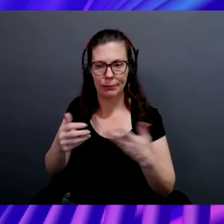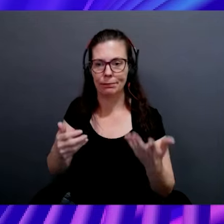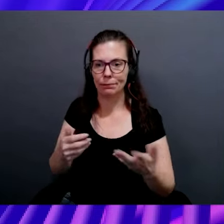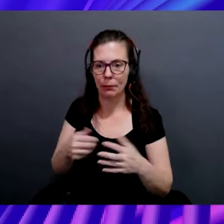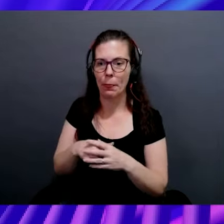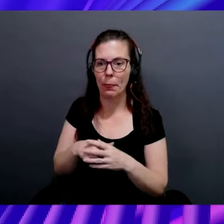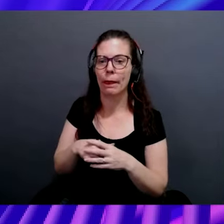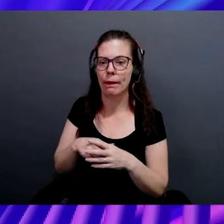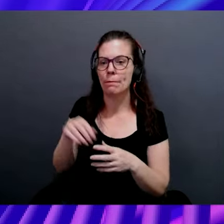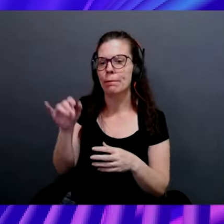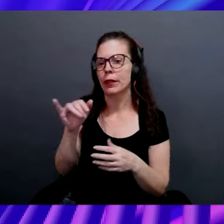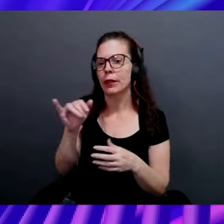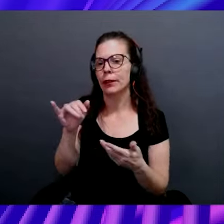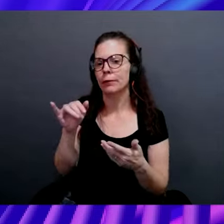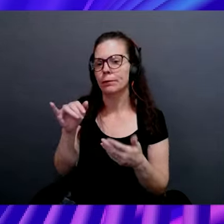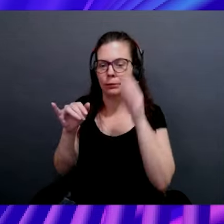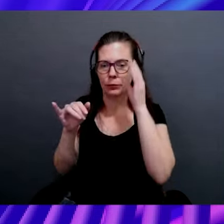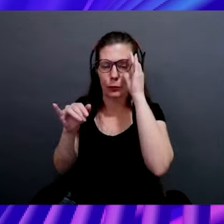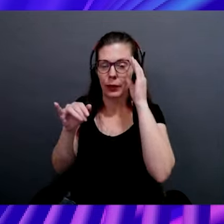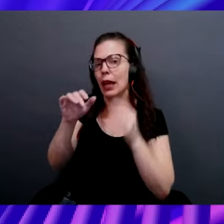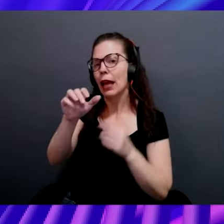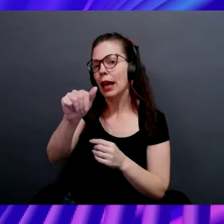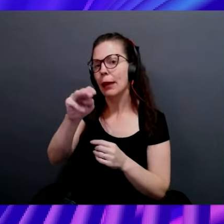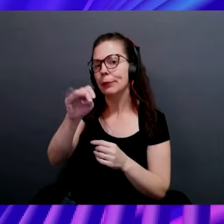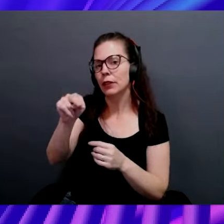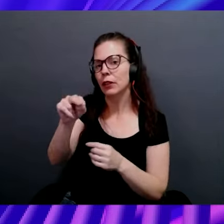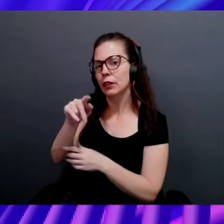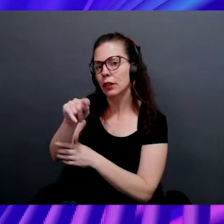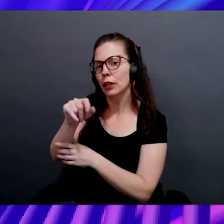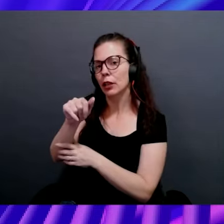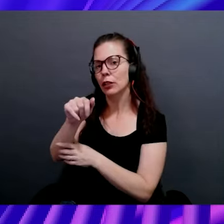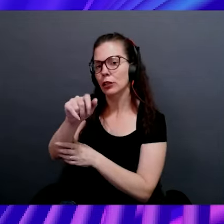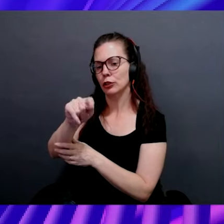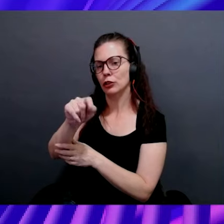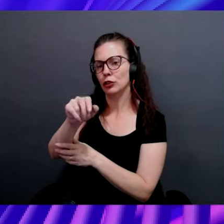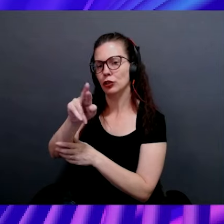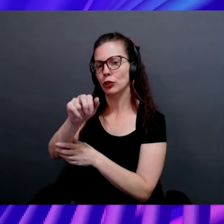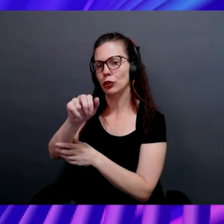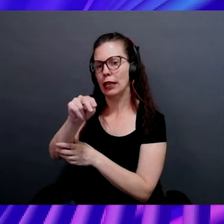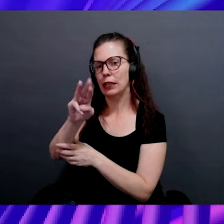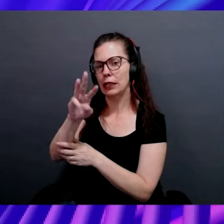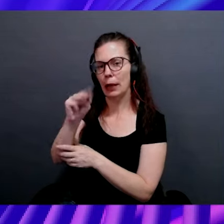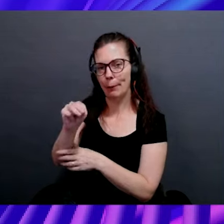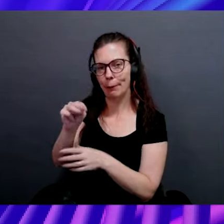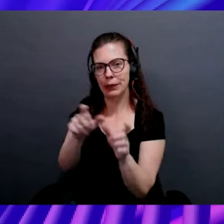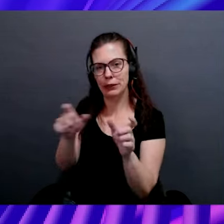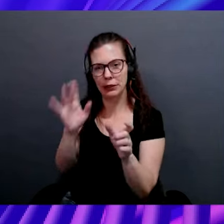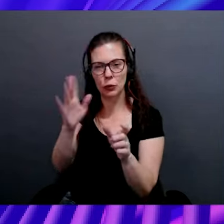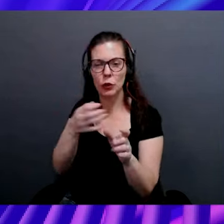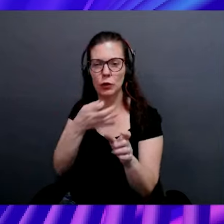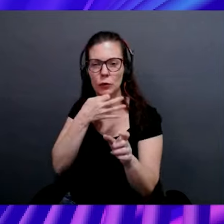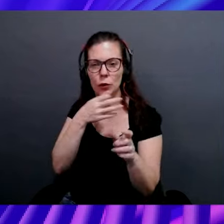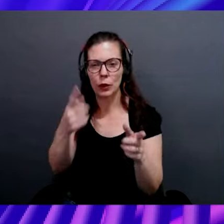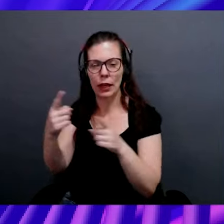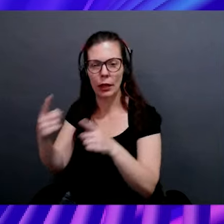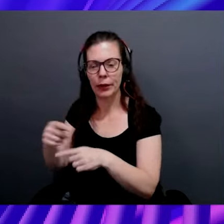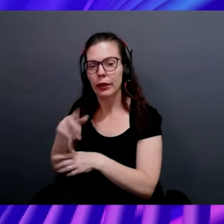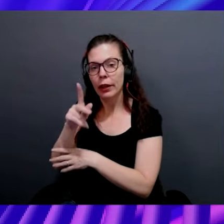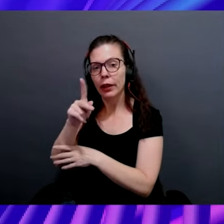the Amazon Trainium instance that is coming up, like the Habana Gaudi